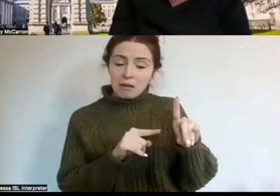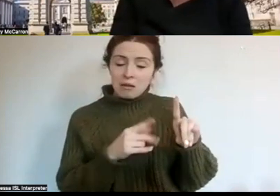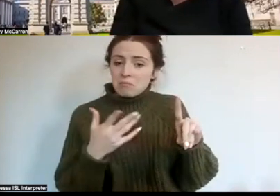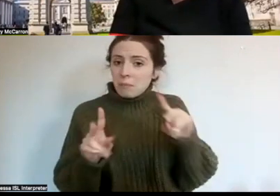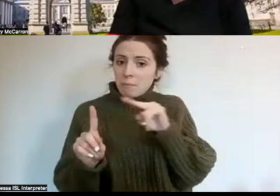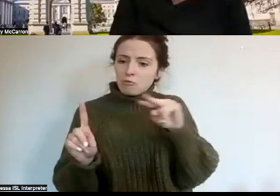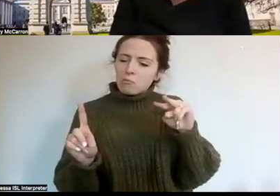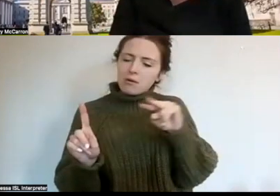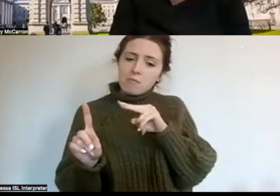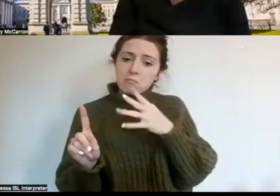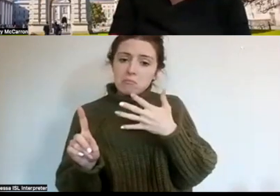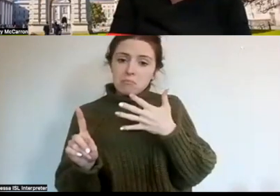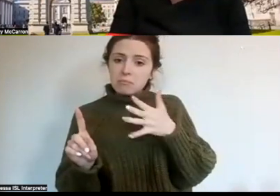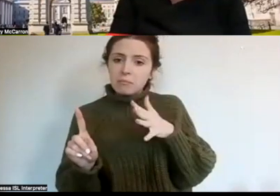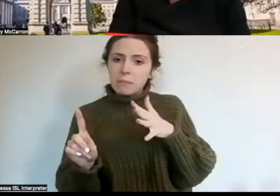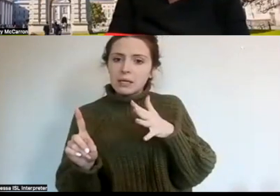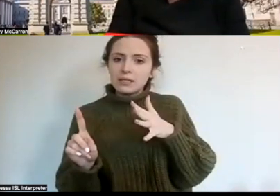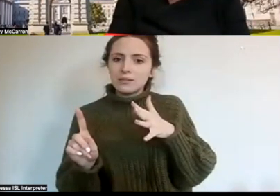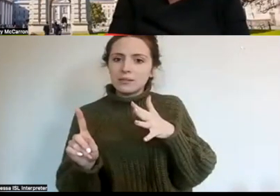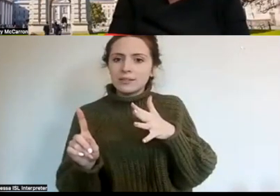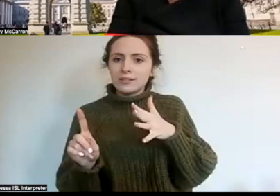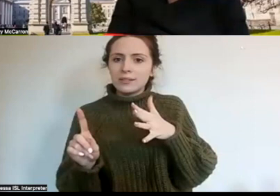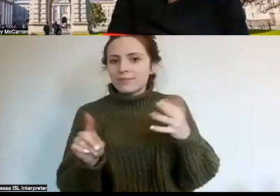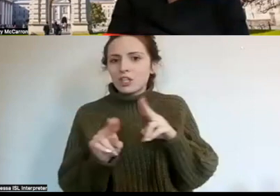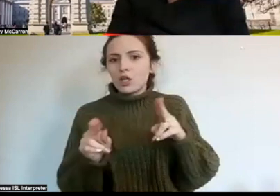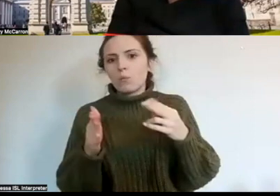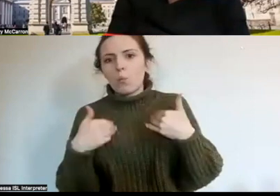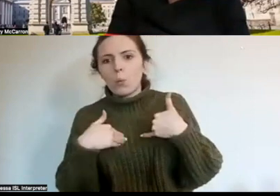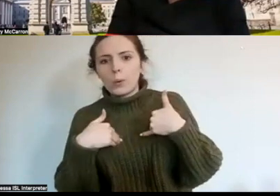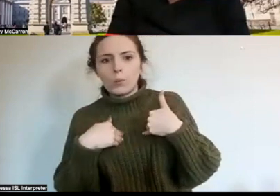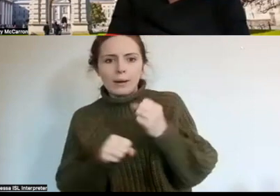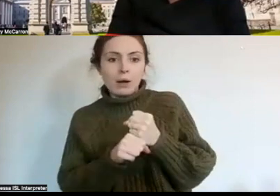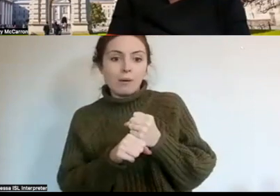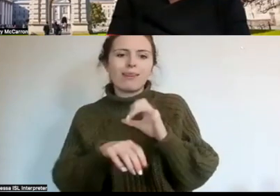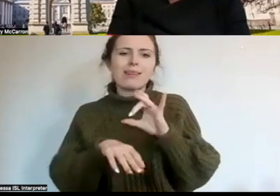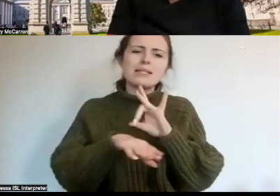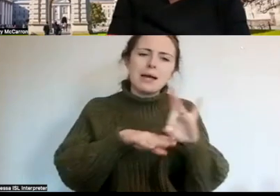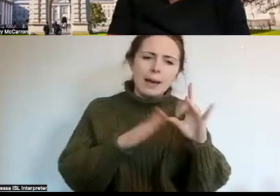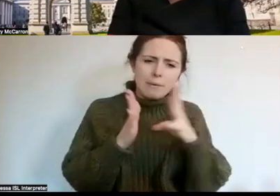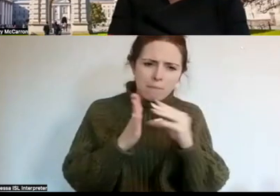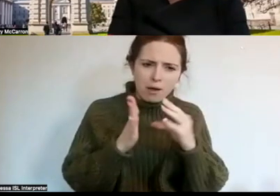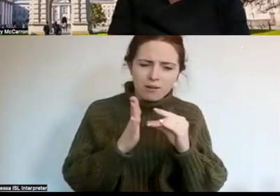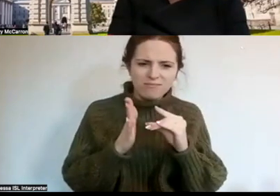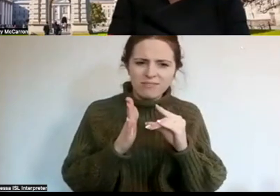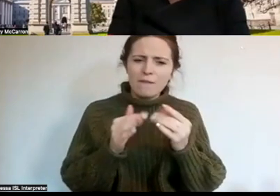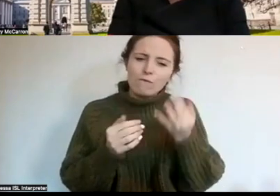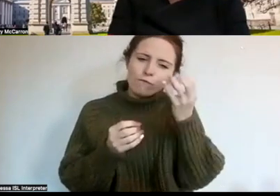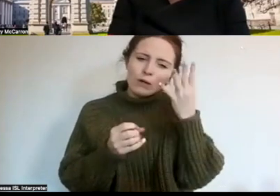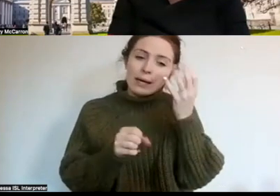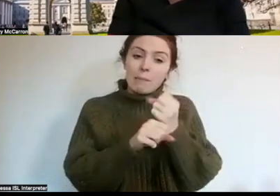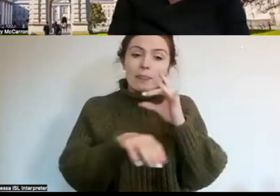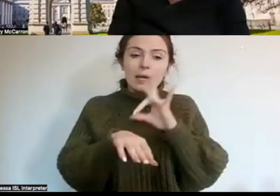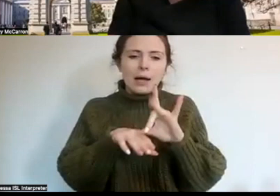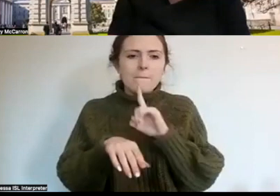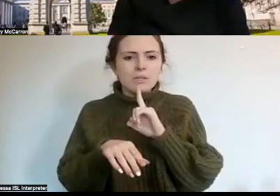past, you know, the worrying about the type of model that, you know, that the service is running. So likewise, in terms